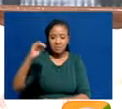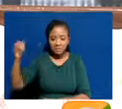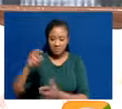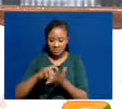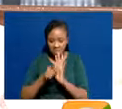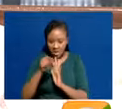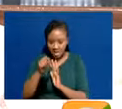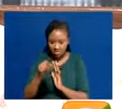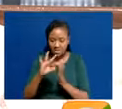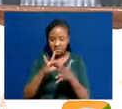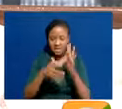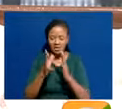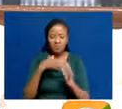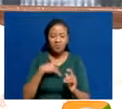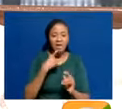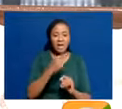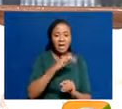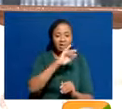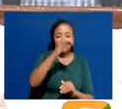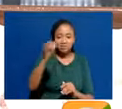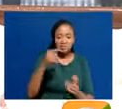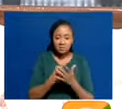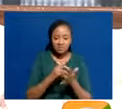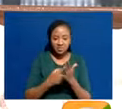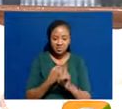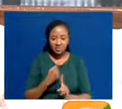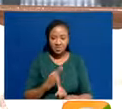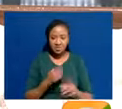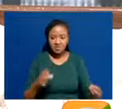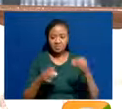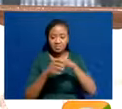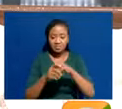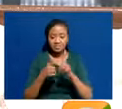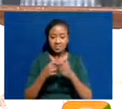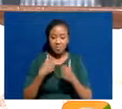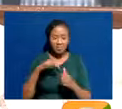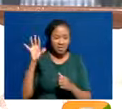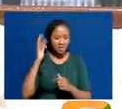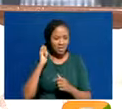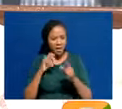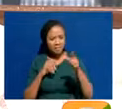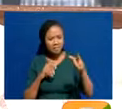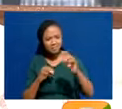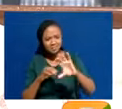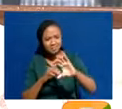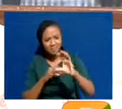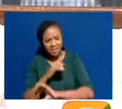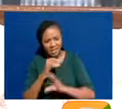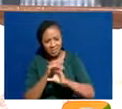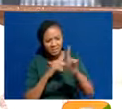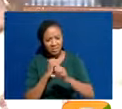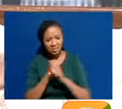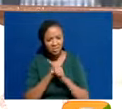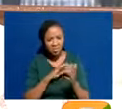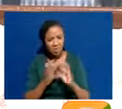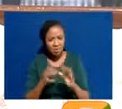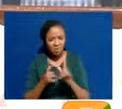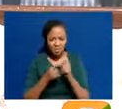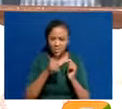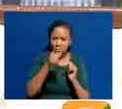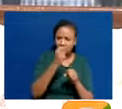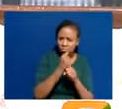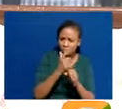world on climate action. And when I heard what this country is doing, and I won't mention the countries because we're friends, and I hear what these other countries are doing,